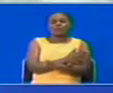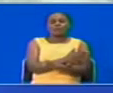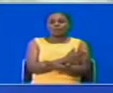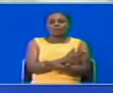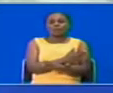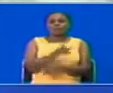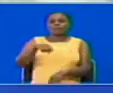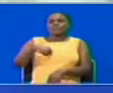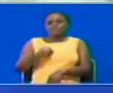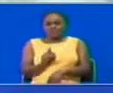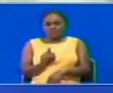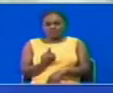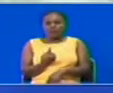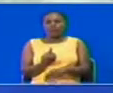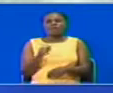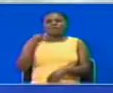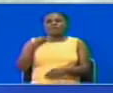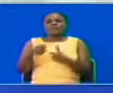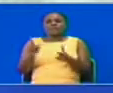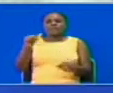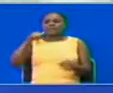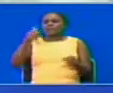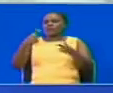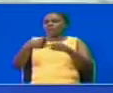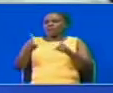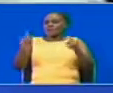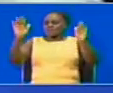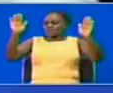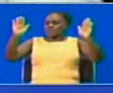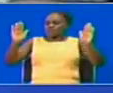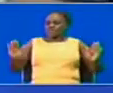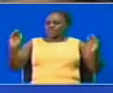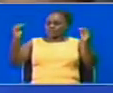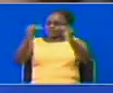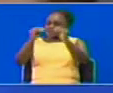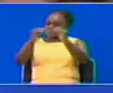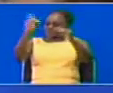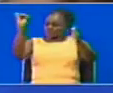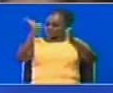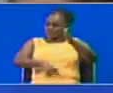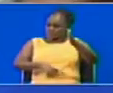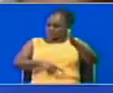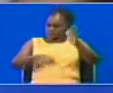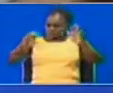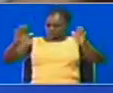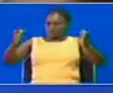we've been able to open a new chapter. But most important in our meeting was